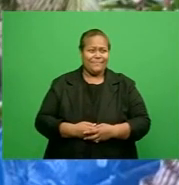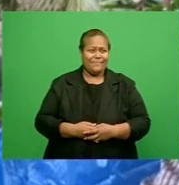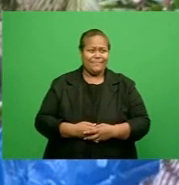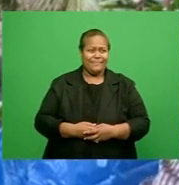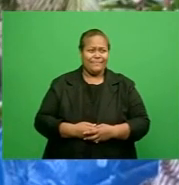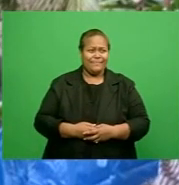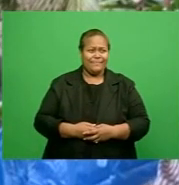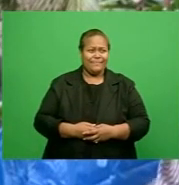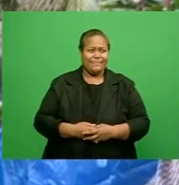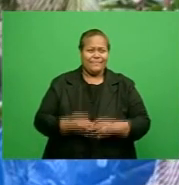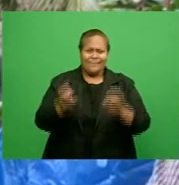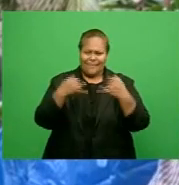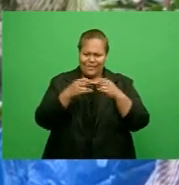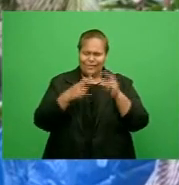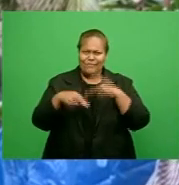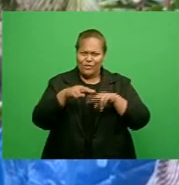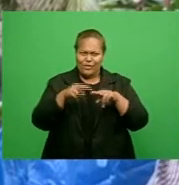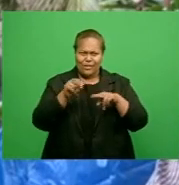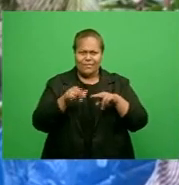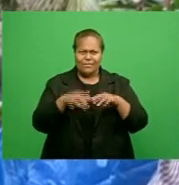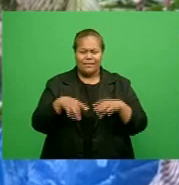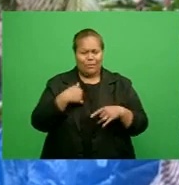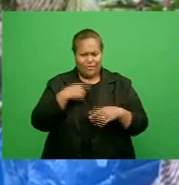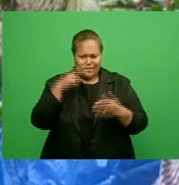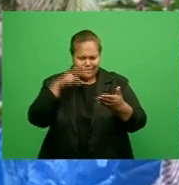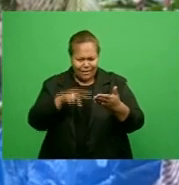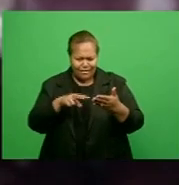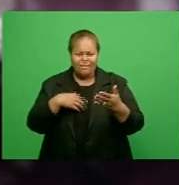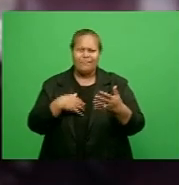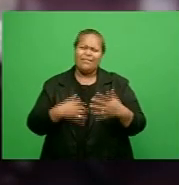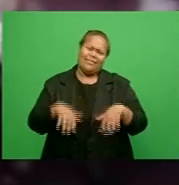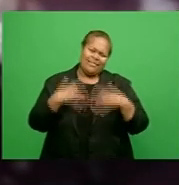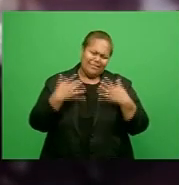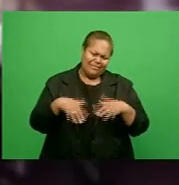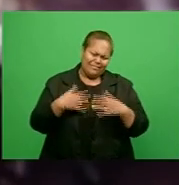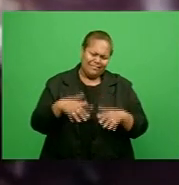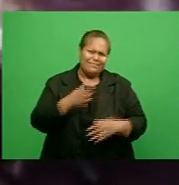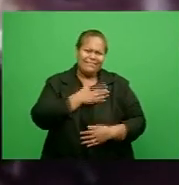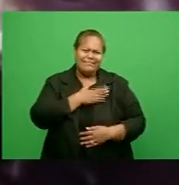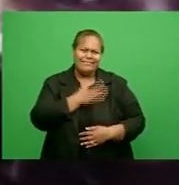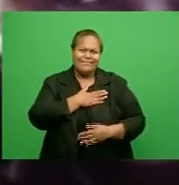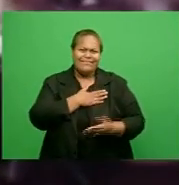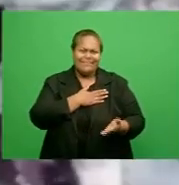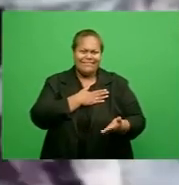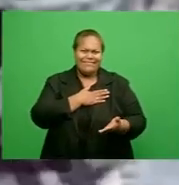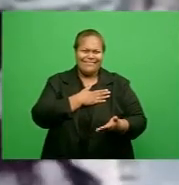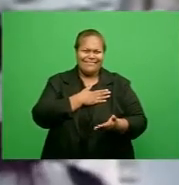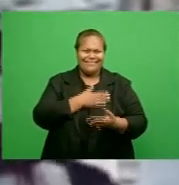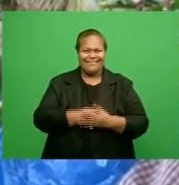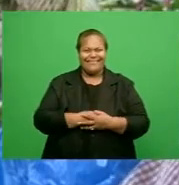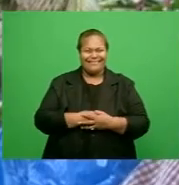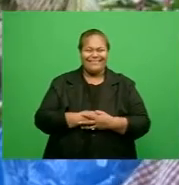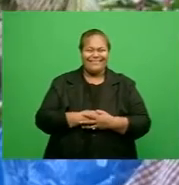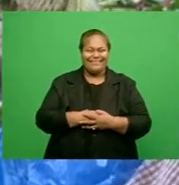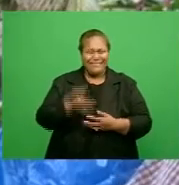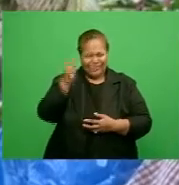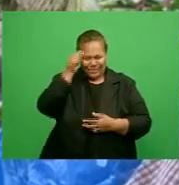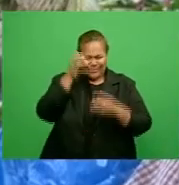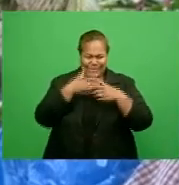the islands of Fiji. Visa, the Enterewa, like that smile, I'm